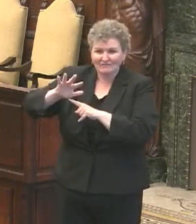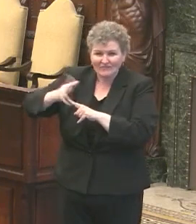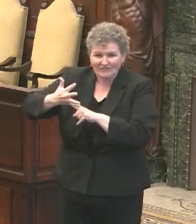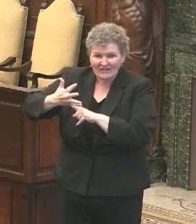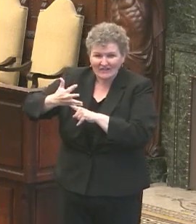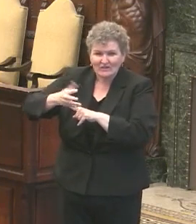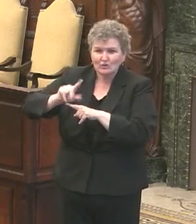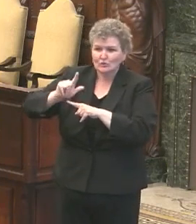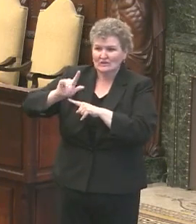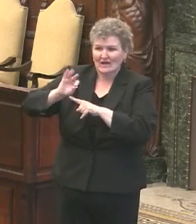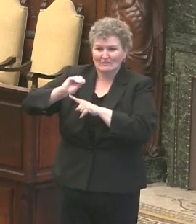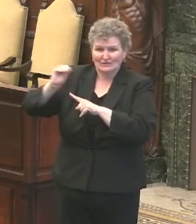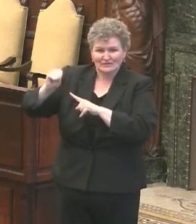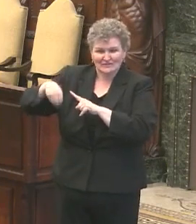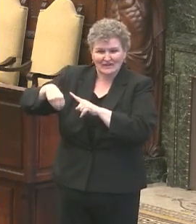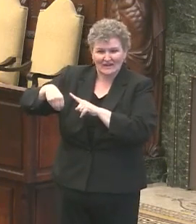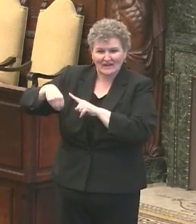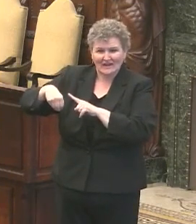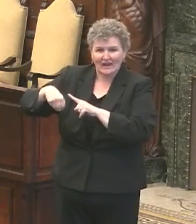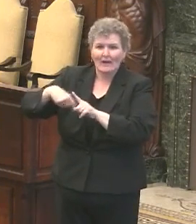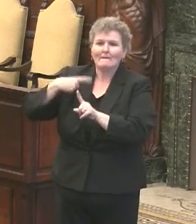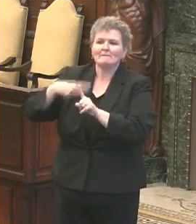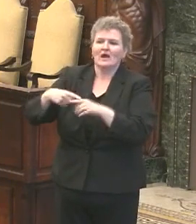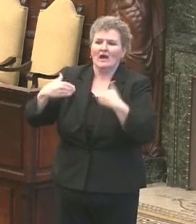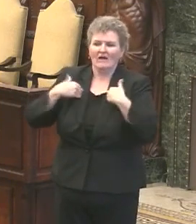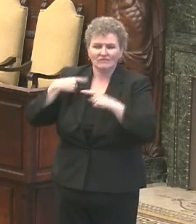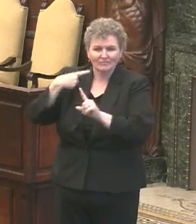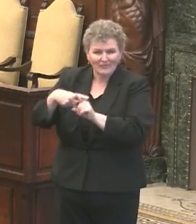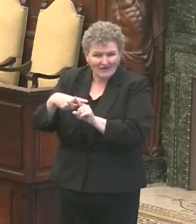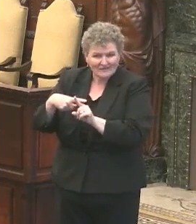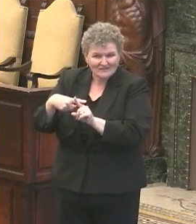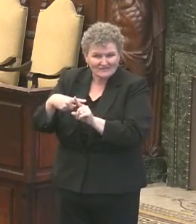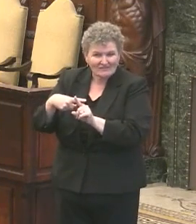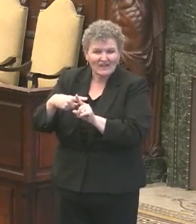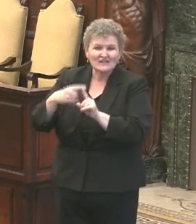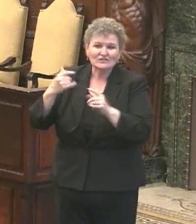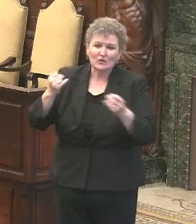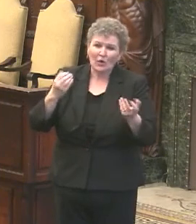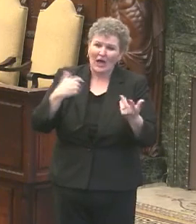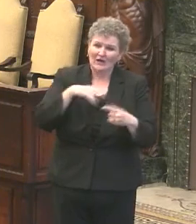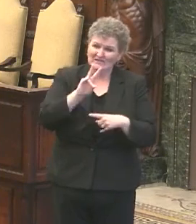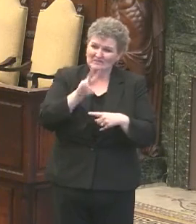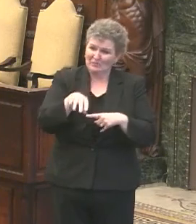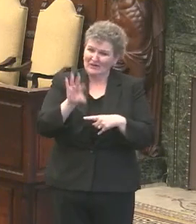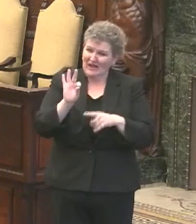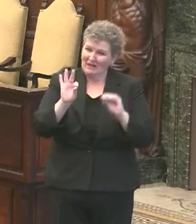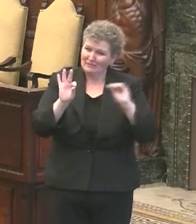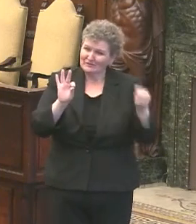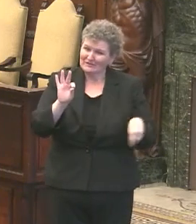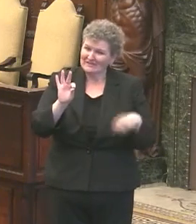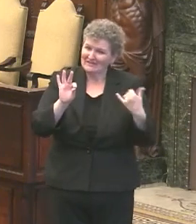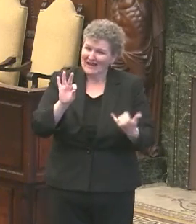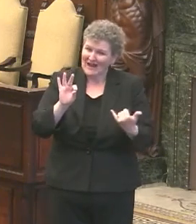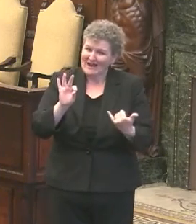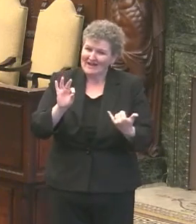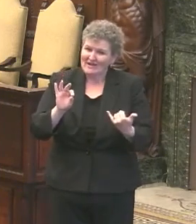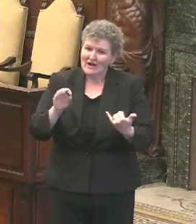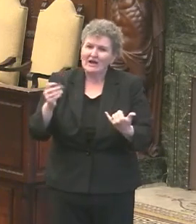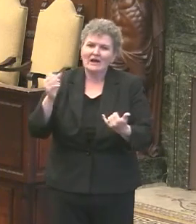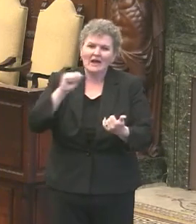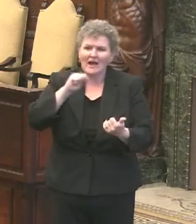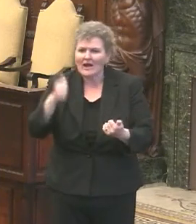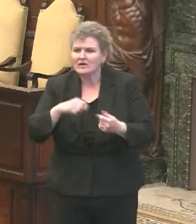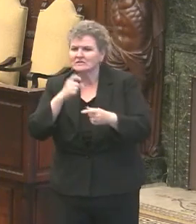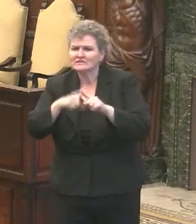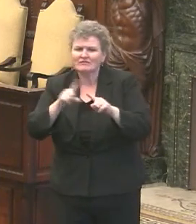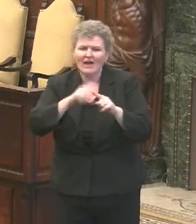of Philadelphia residents who tested were positive. The increases we're seeing in case counts are occurring in every age group, from